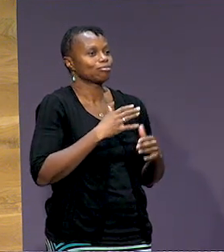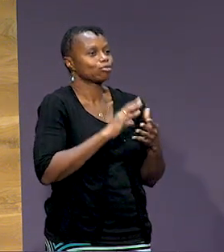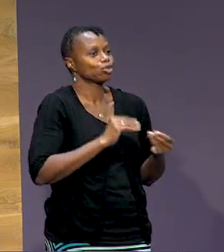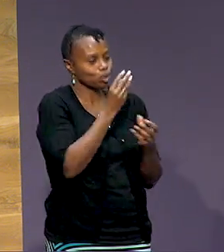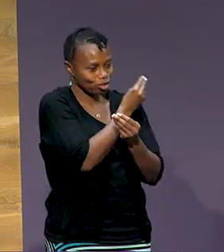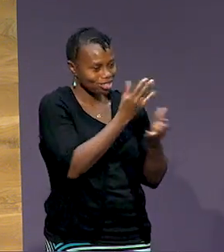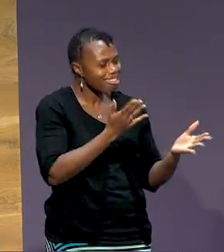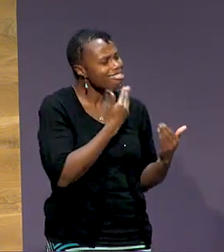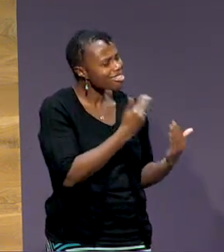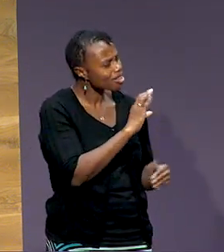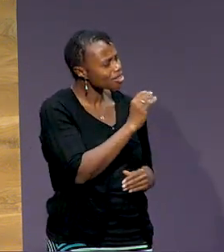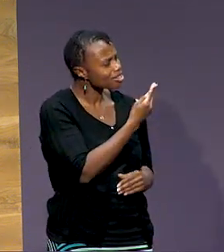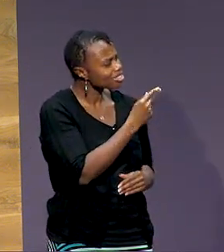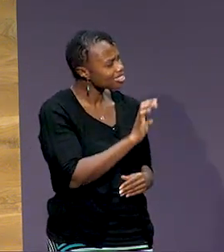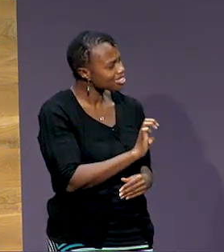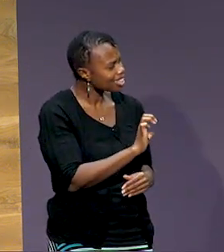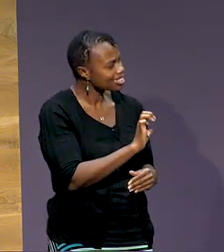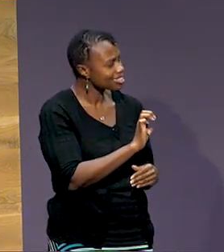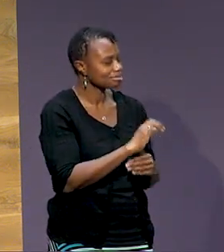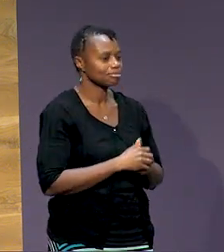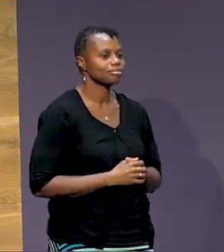Great. Thanks, Chase. Kelsey, let's hear from you.